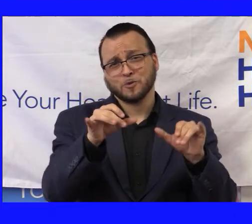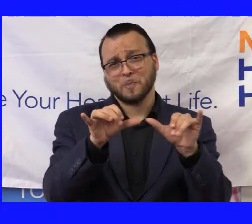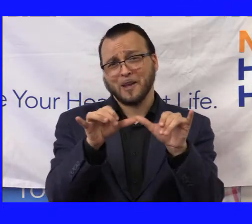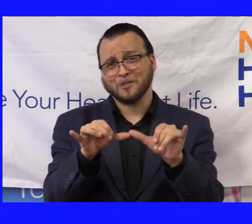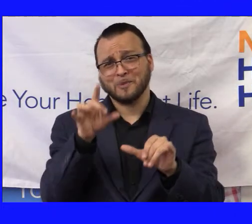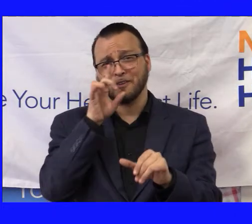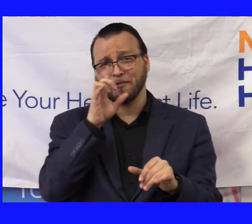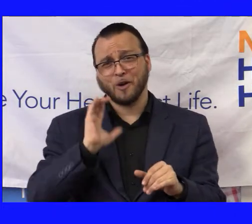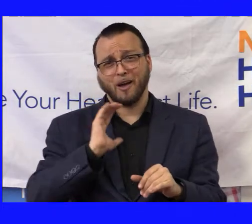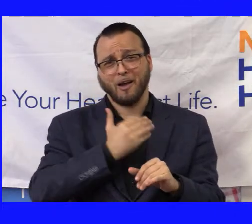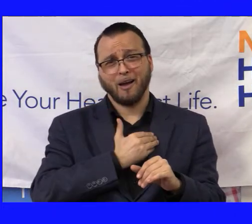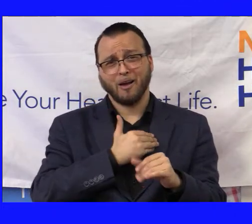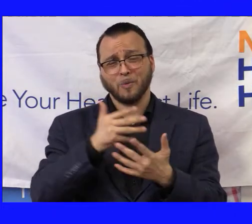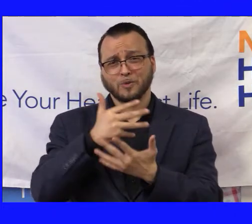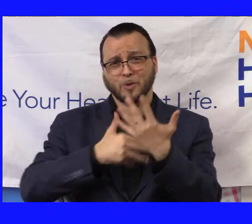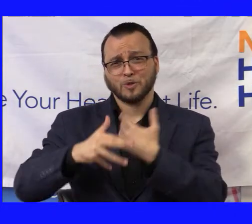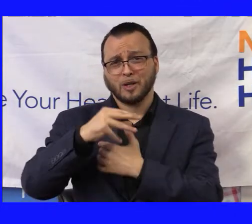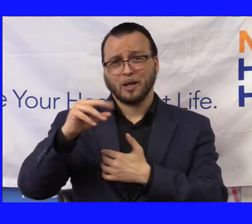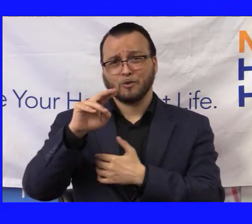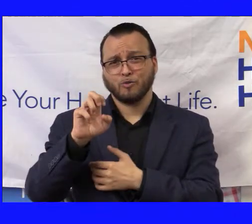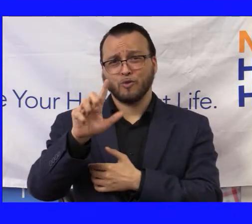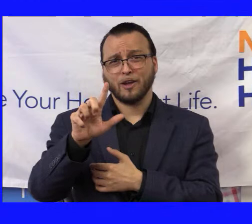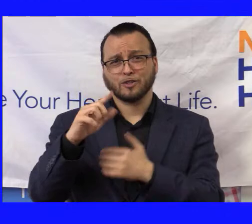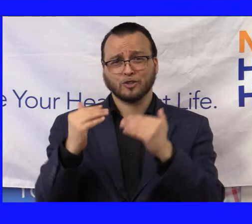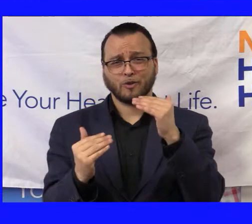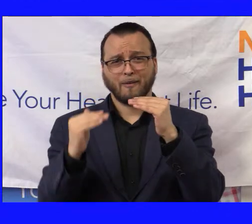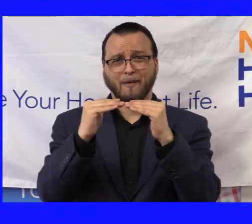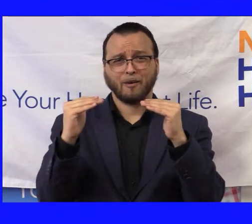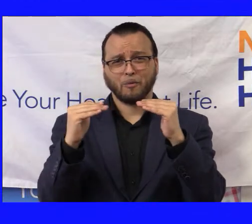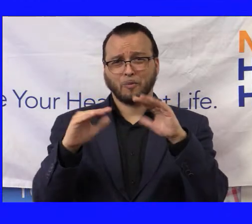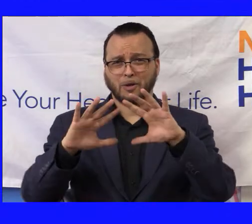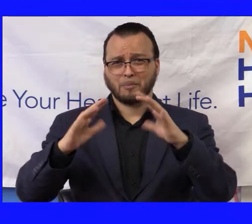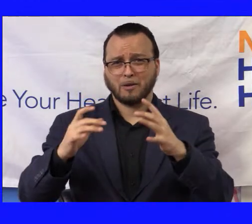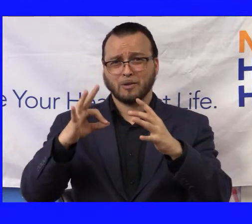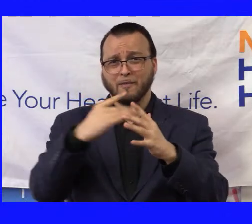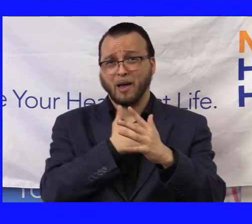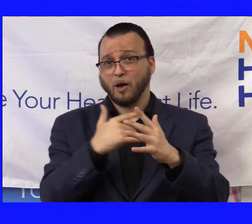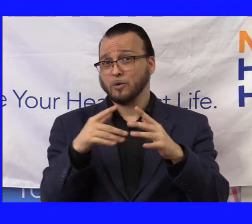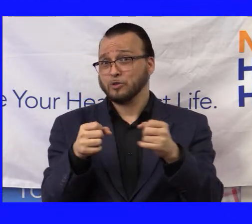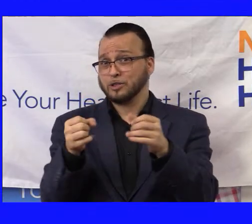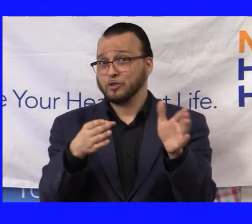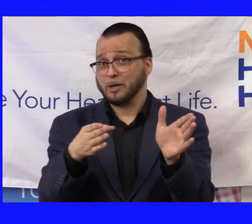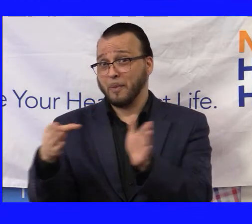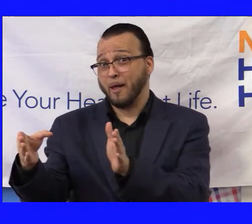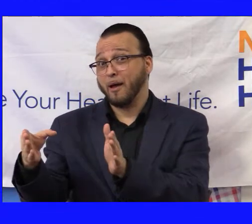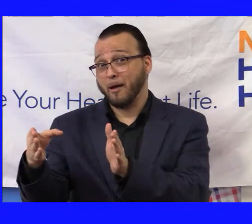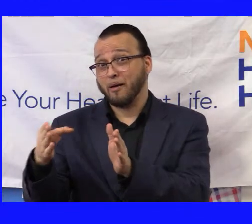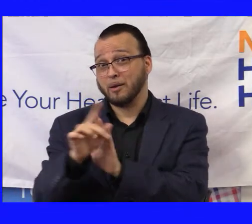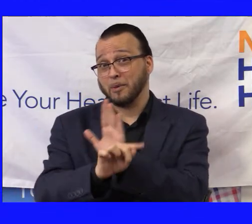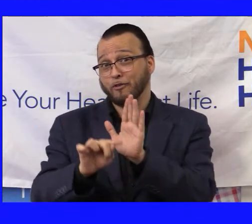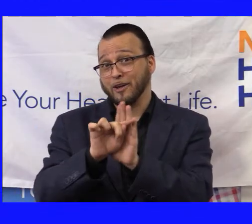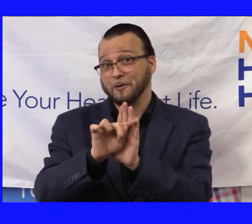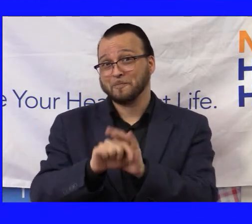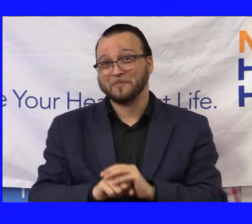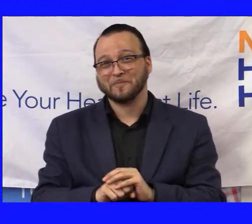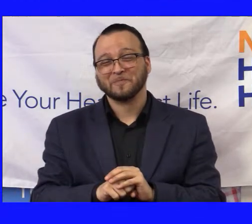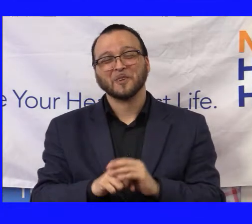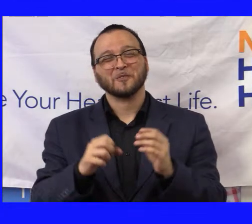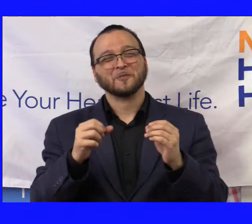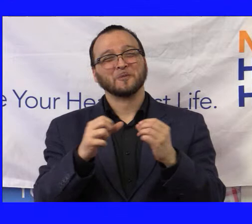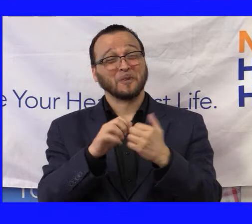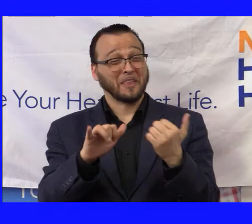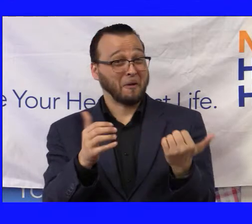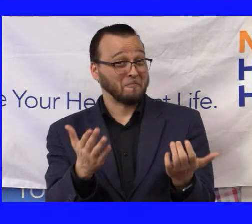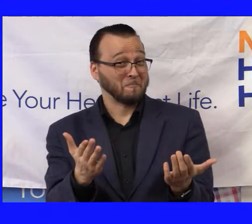metrics on our social and racial equity base of our strategic planning pyramid. So with that, we'll move